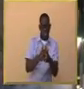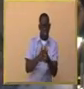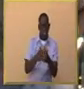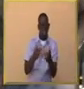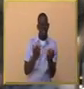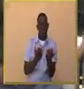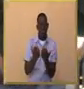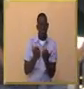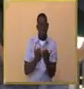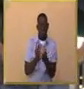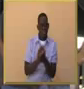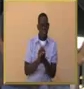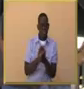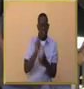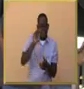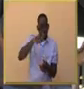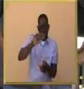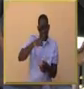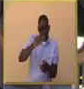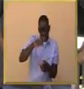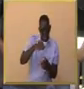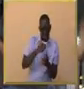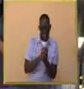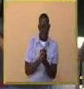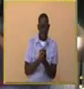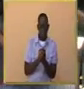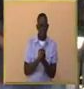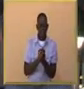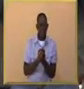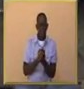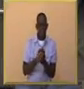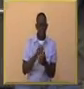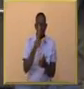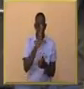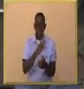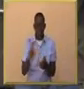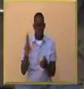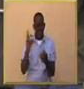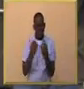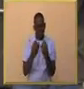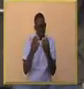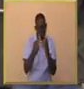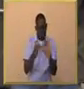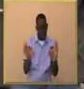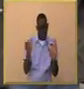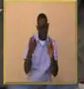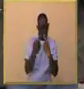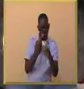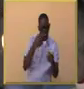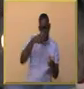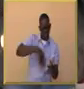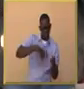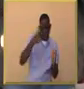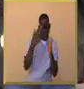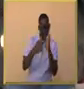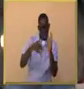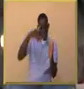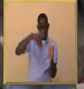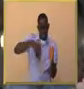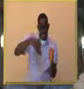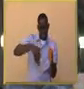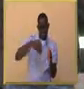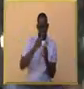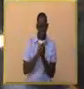service. Oh yes. Are they the people that are going to give freedom from South African rule for the